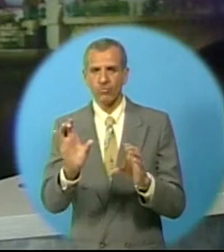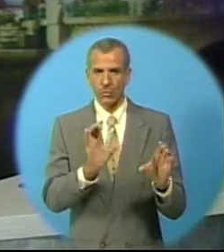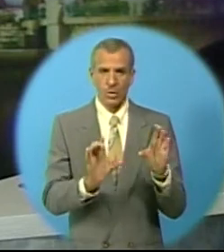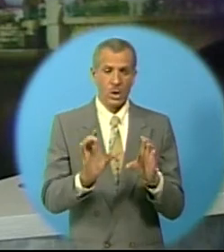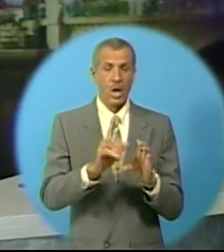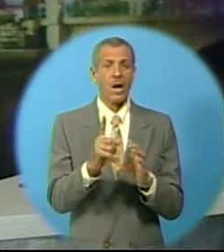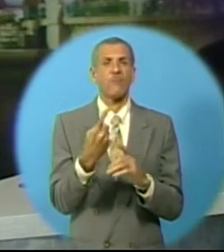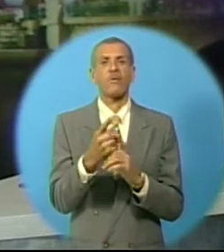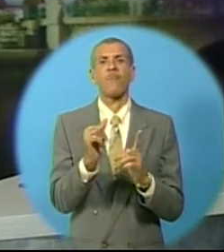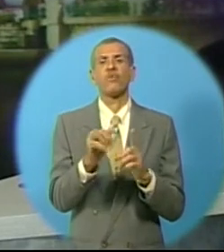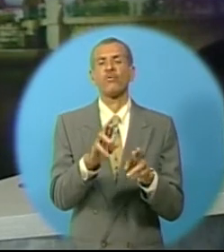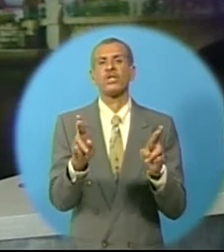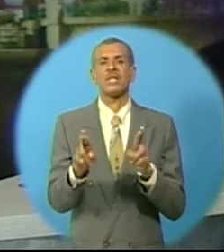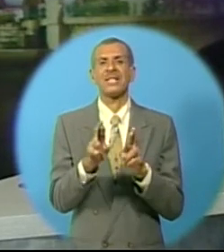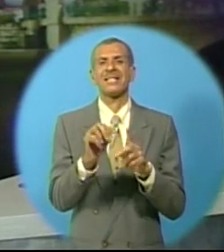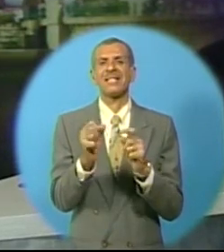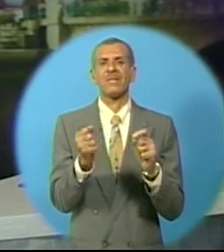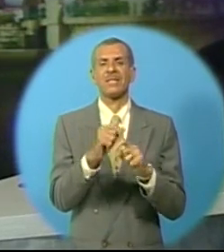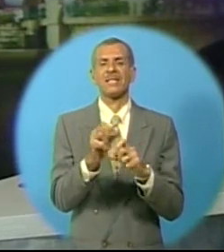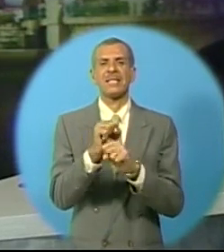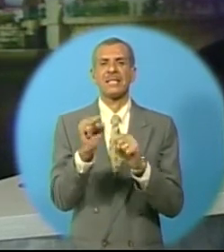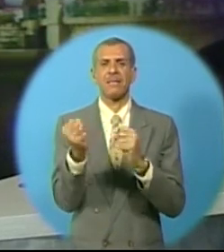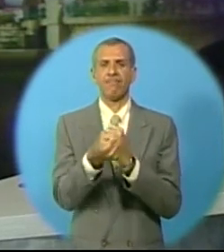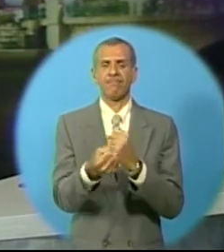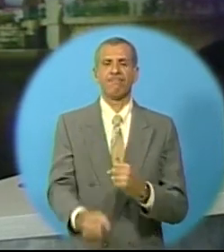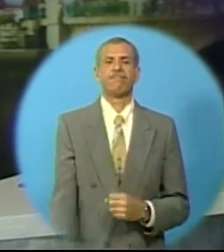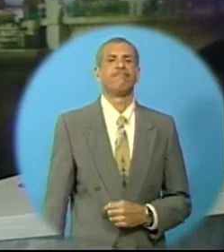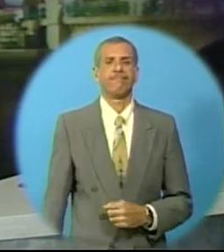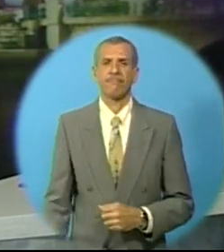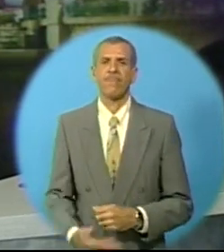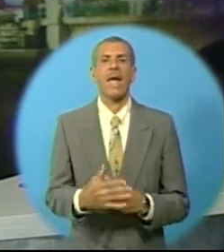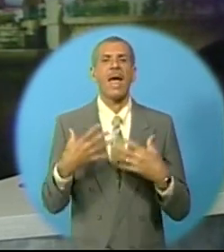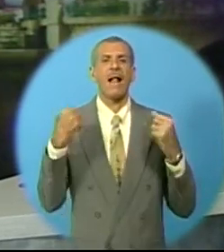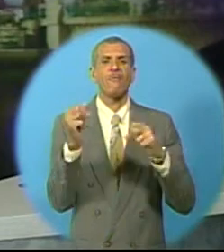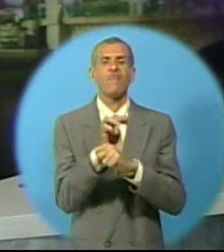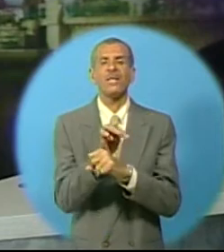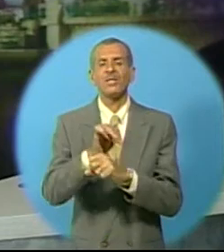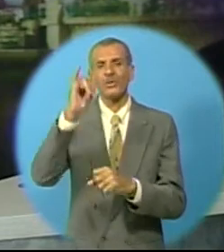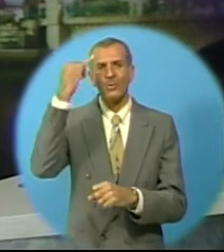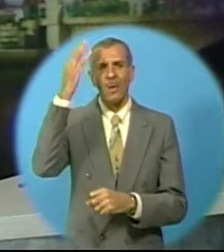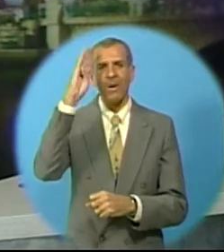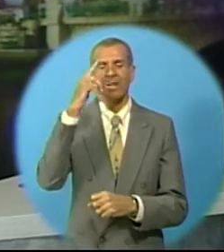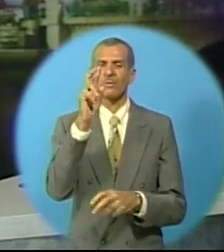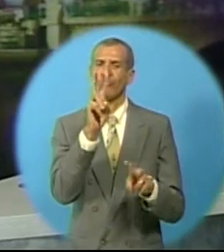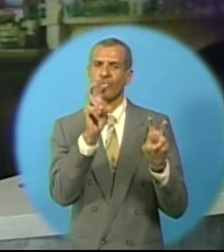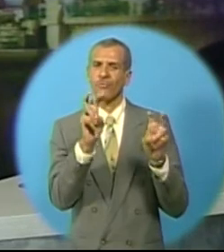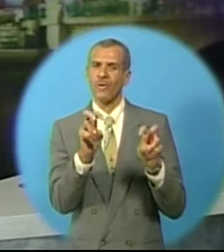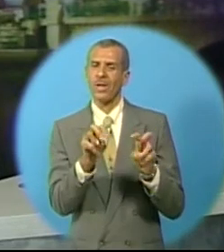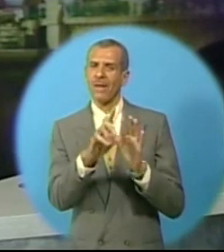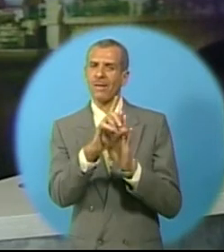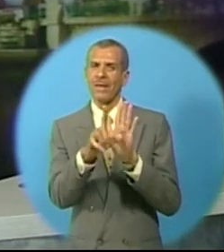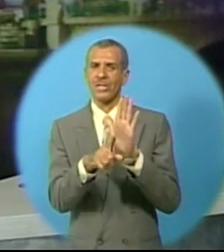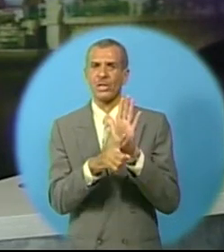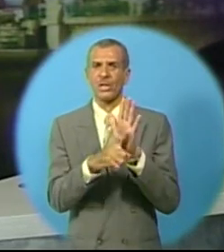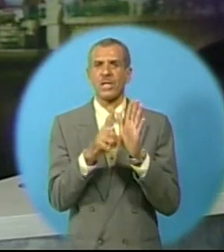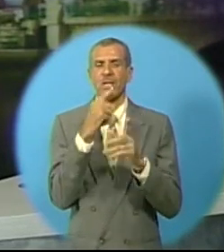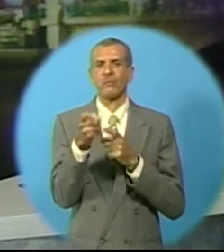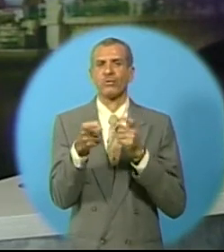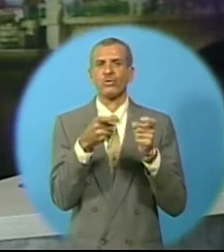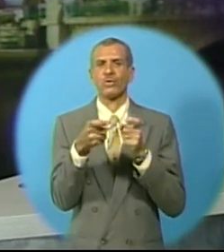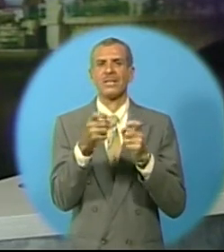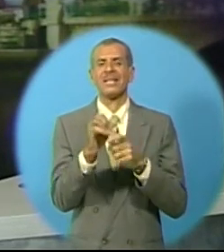including resources from the regional security system. Health Minister John Boyce is reviewing draft legislation to regulate